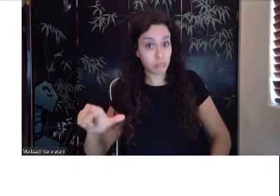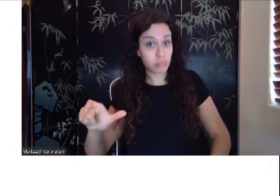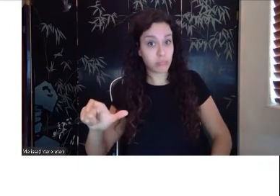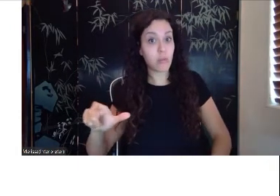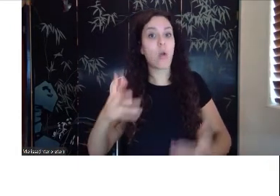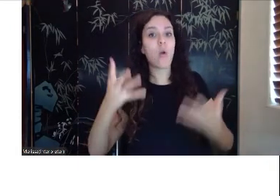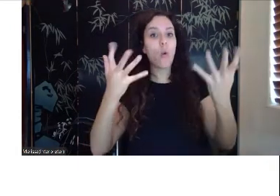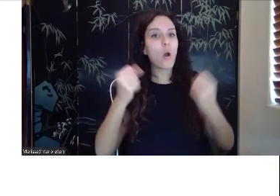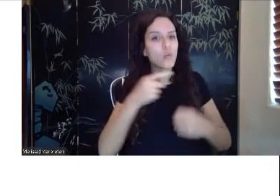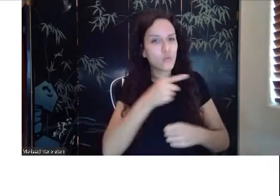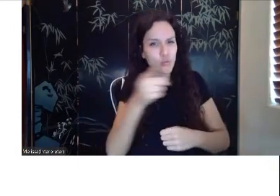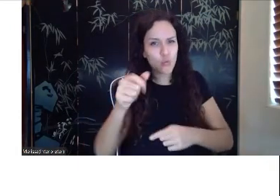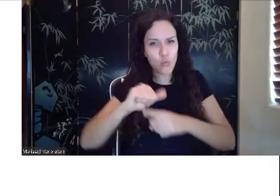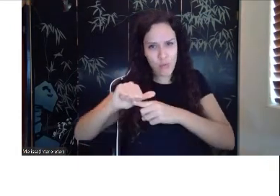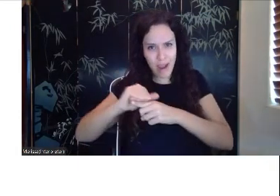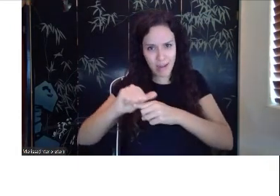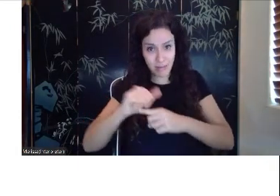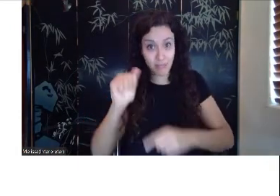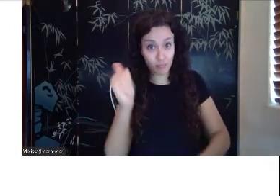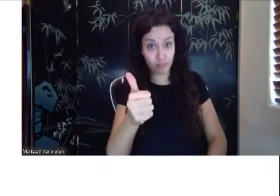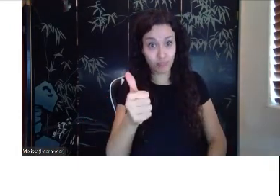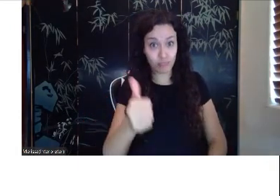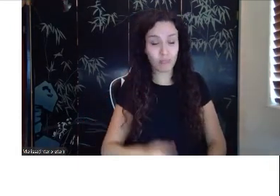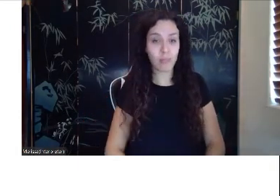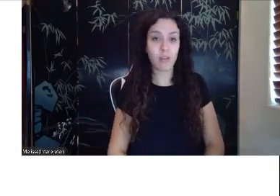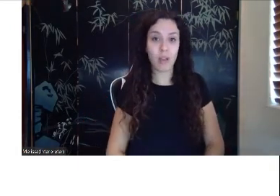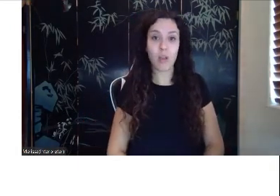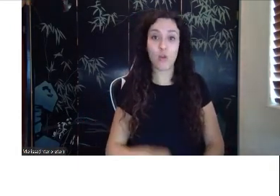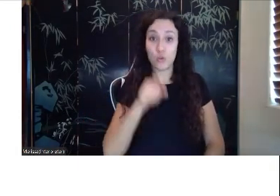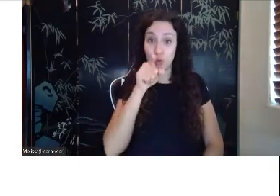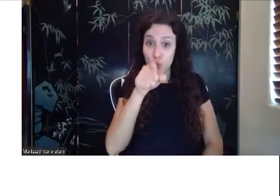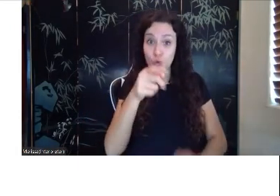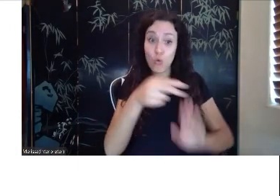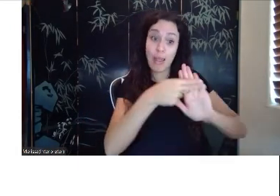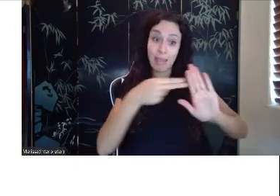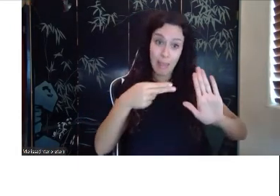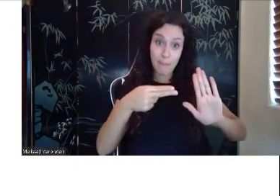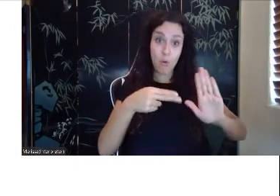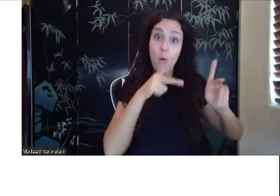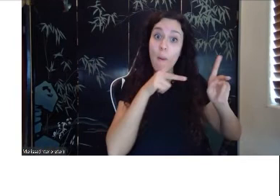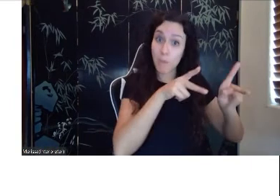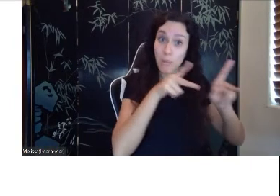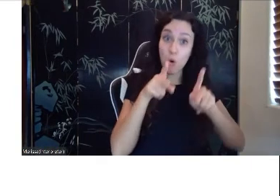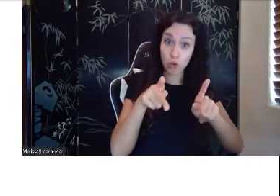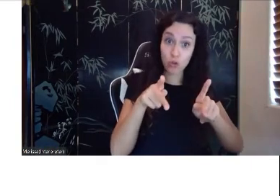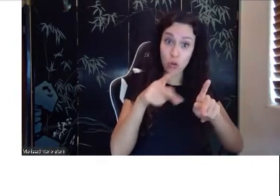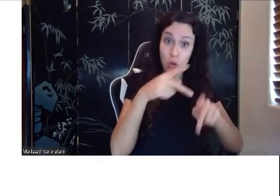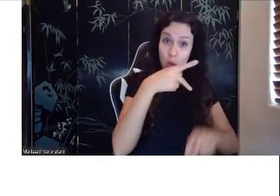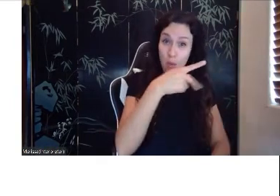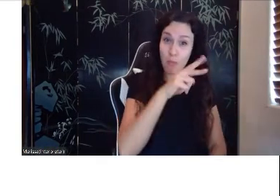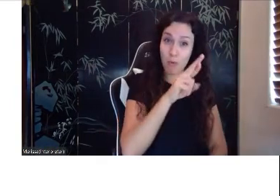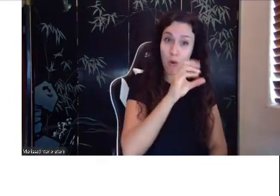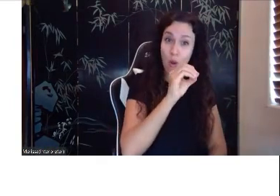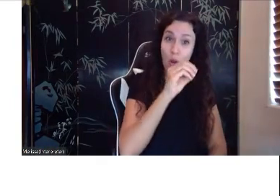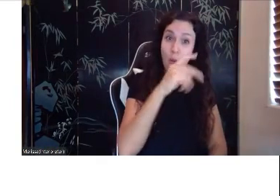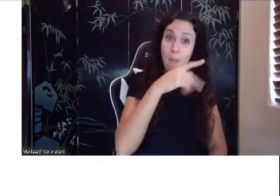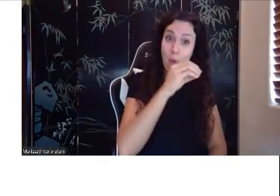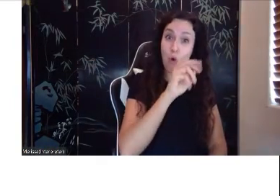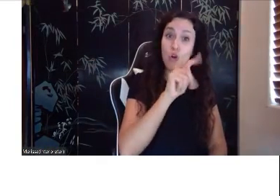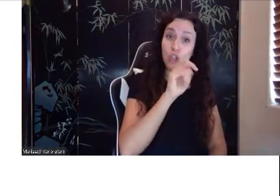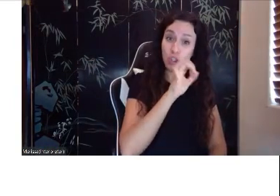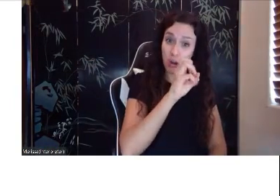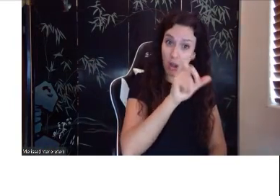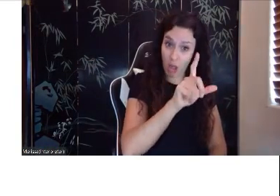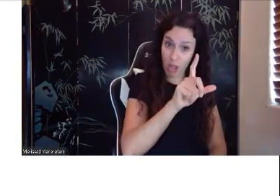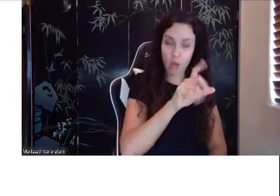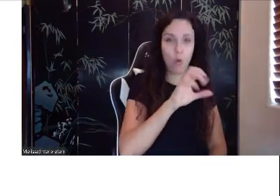video as soon as I get to that slide, and I want you to practice those on your own. Label it as proportional or not, and make sure